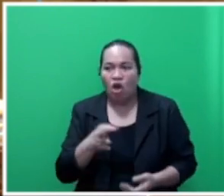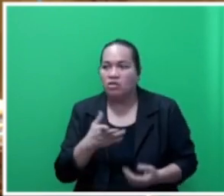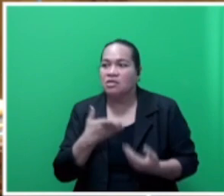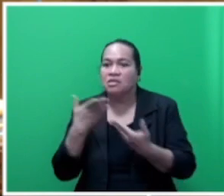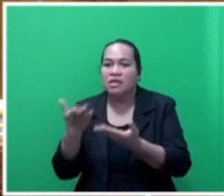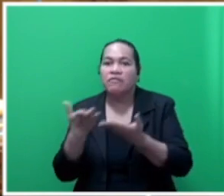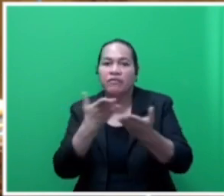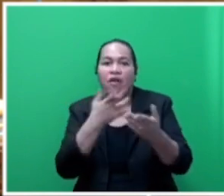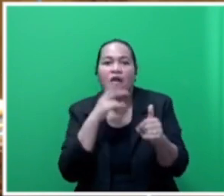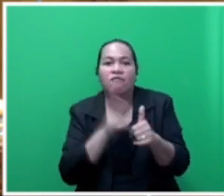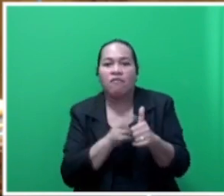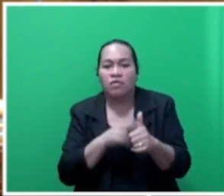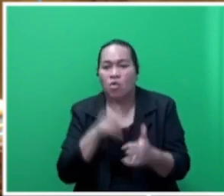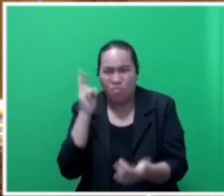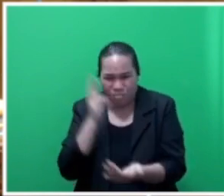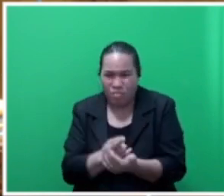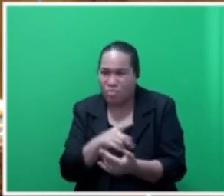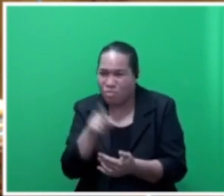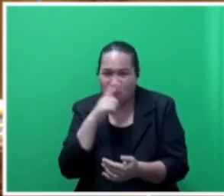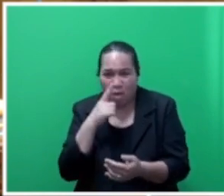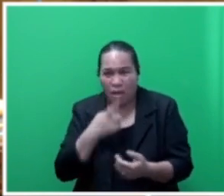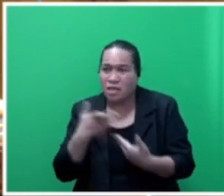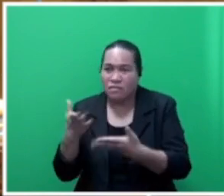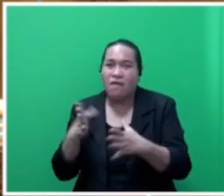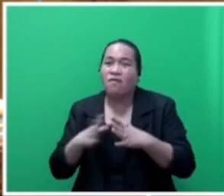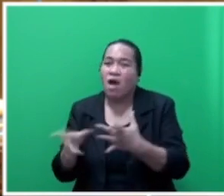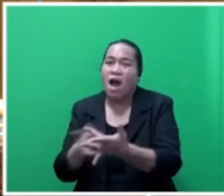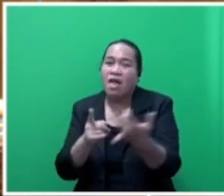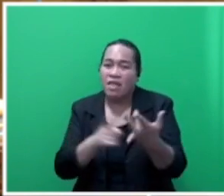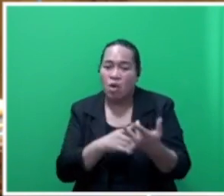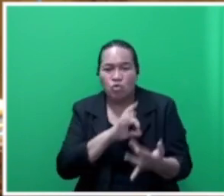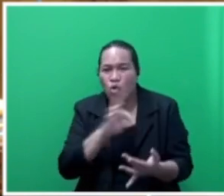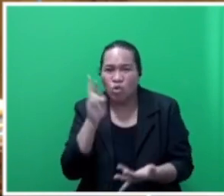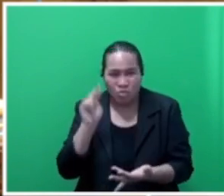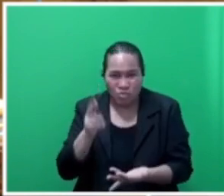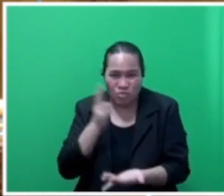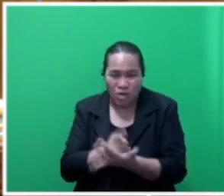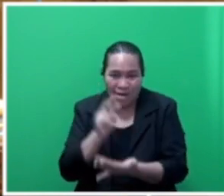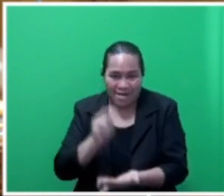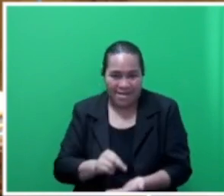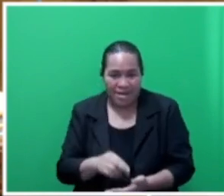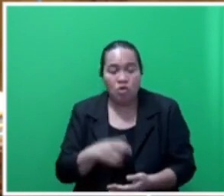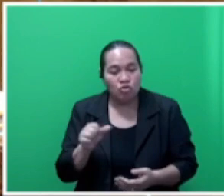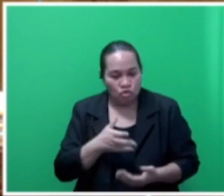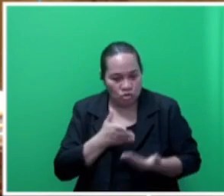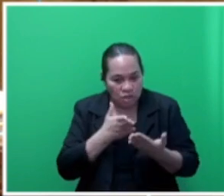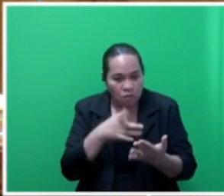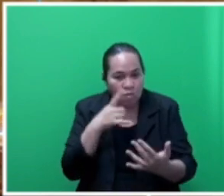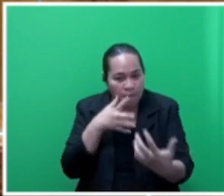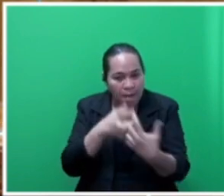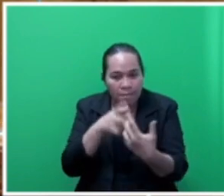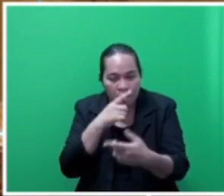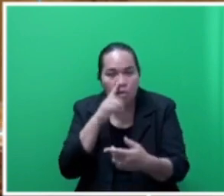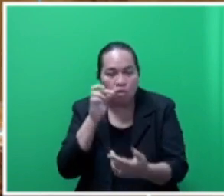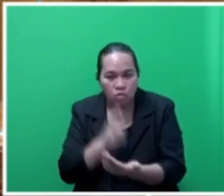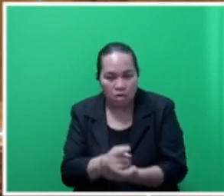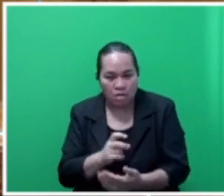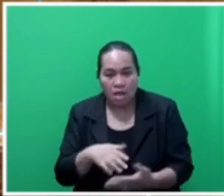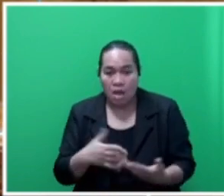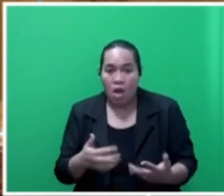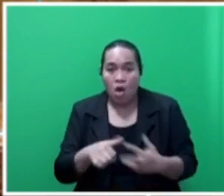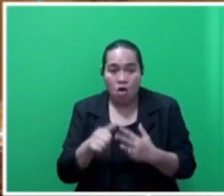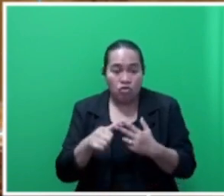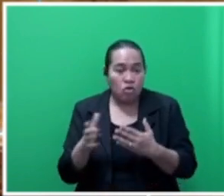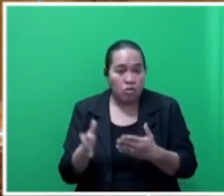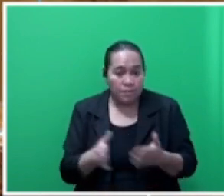to those that don't really need them. On a positive note, it is interesting to note the high level in our foreign reserve,